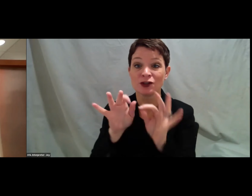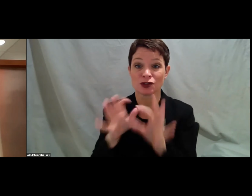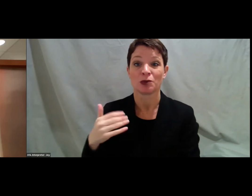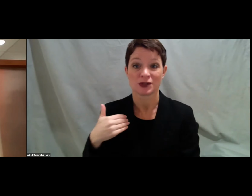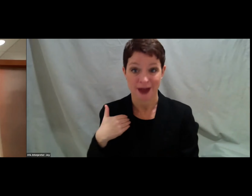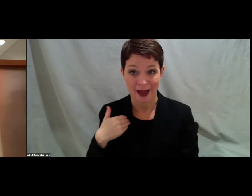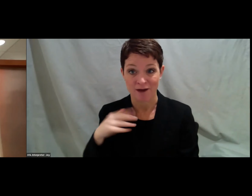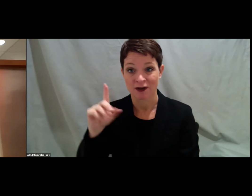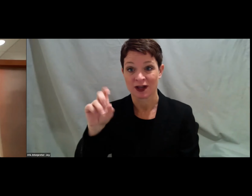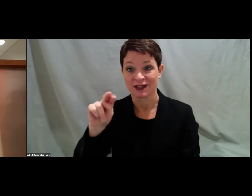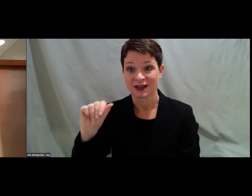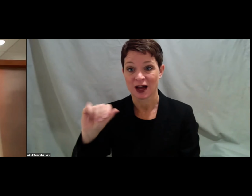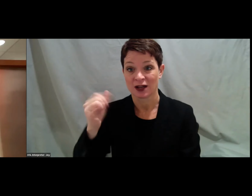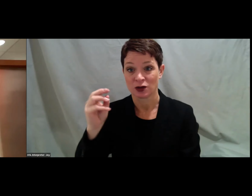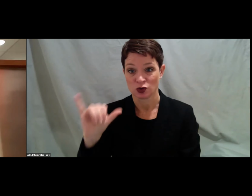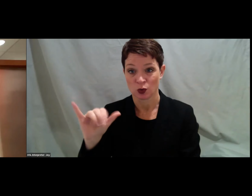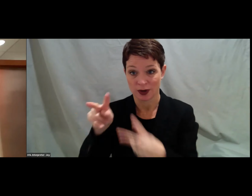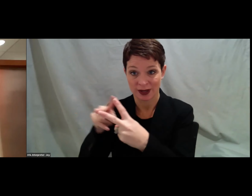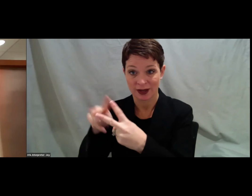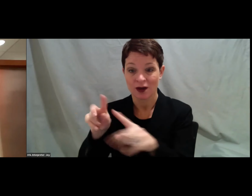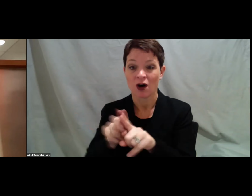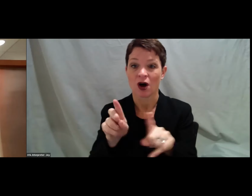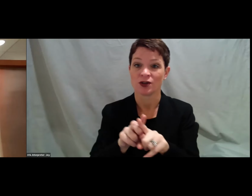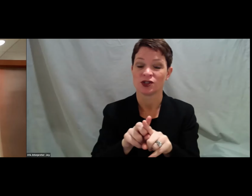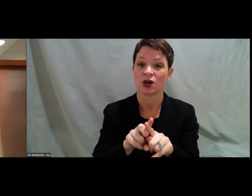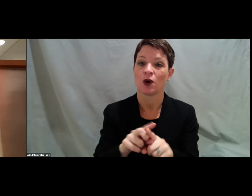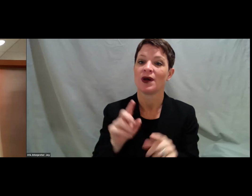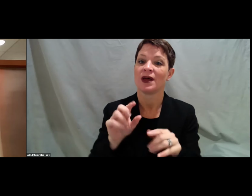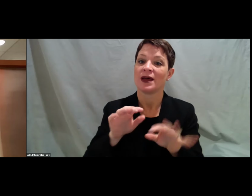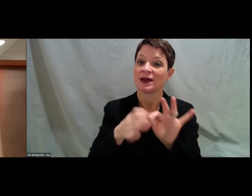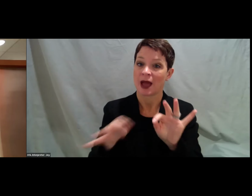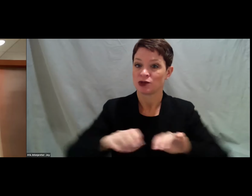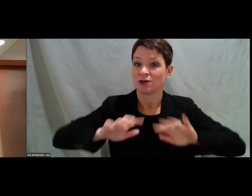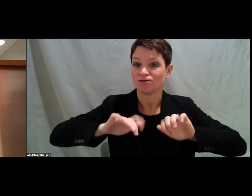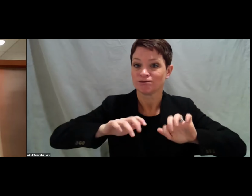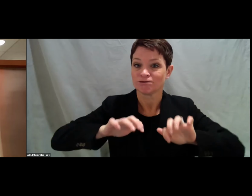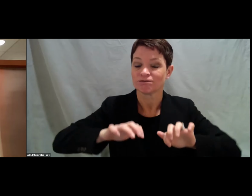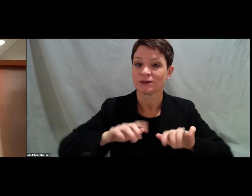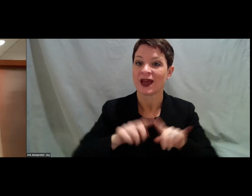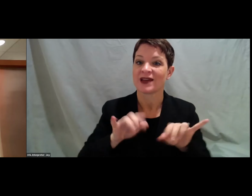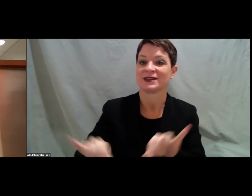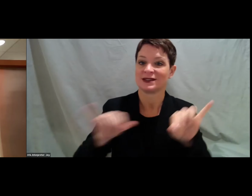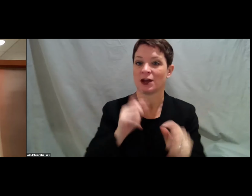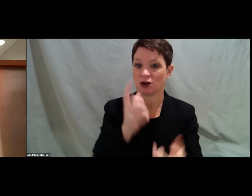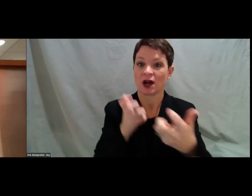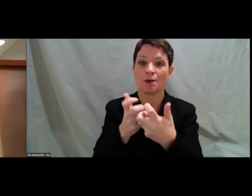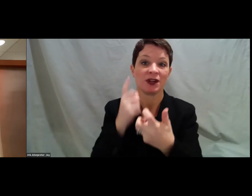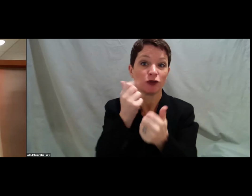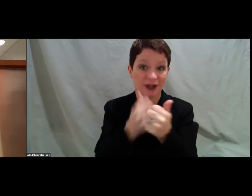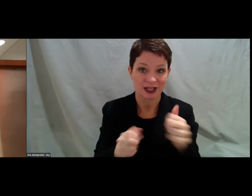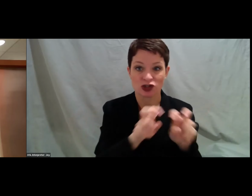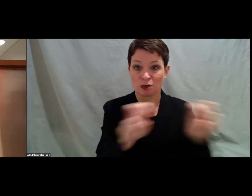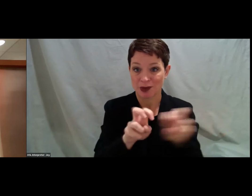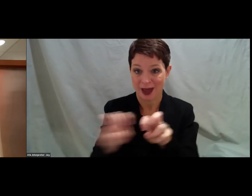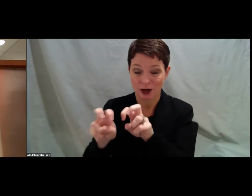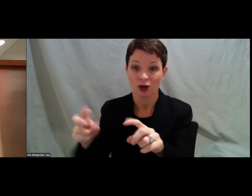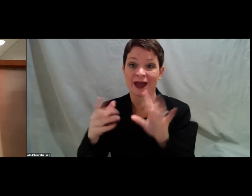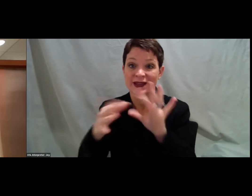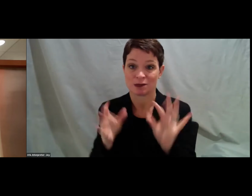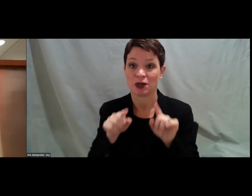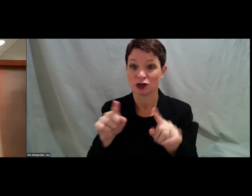interpreters, Donna and Joy, and also manual closed captioning as standard accommodations for each panel and speaker